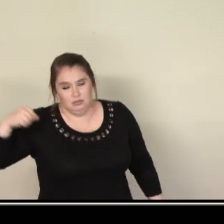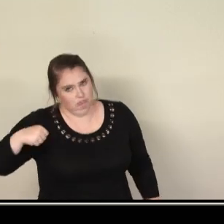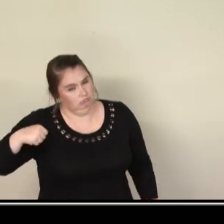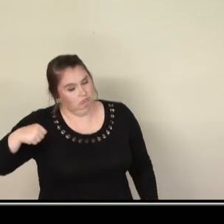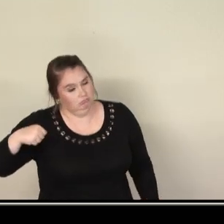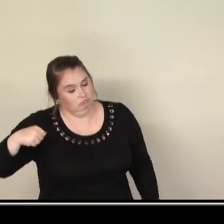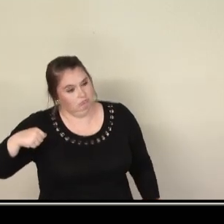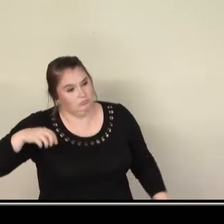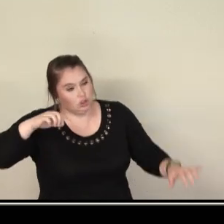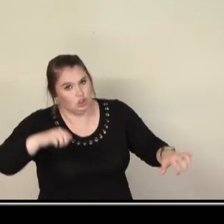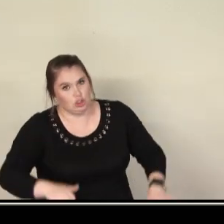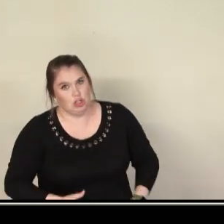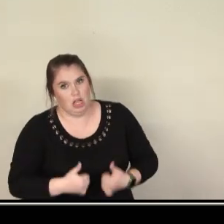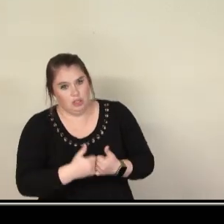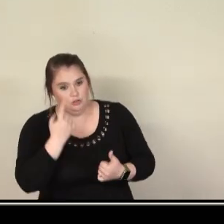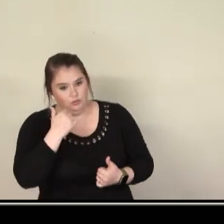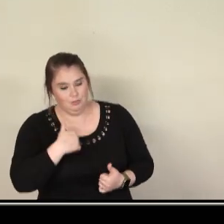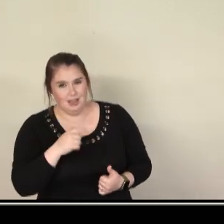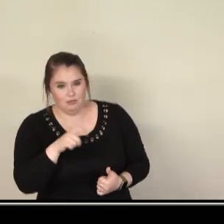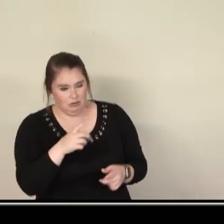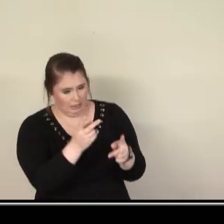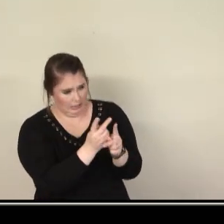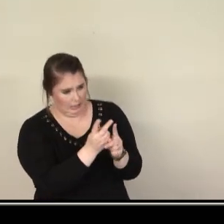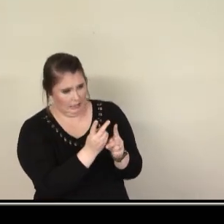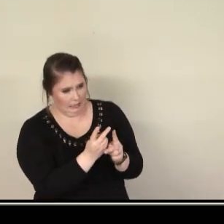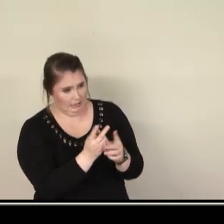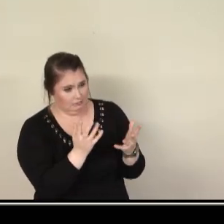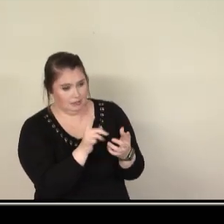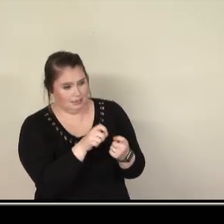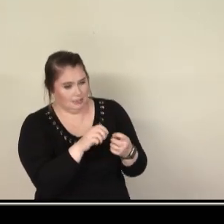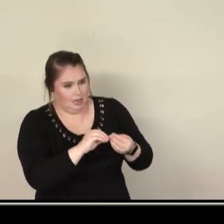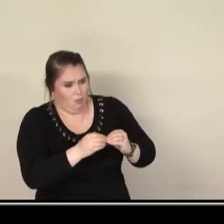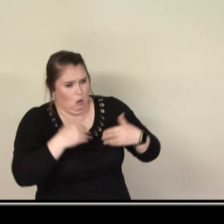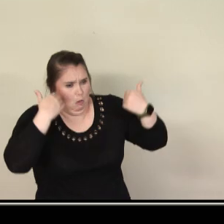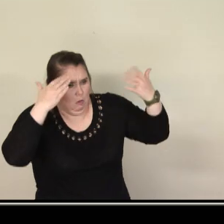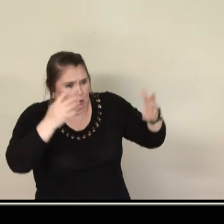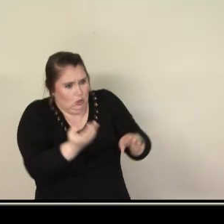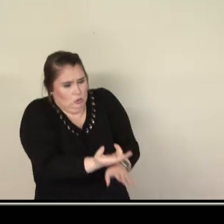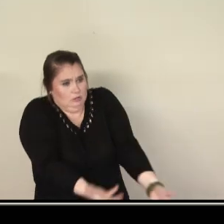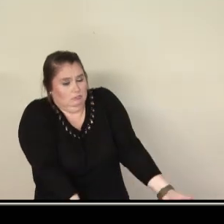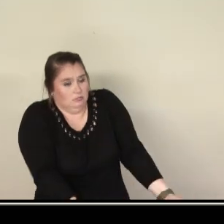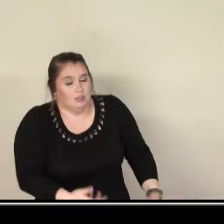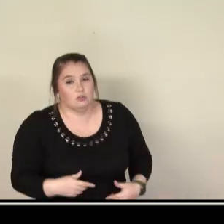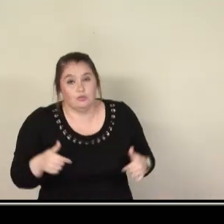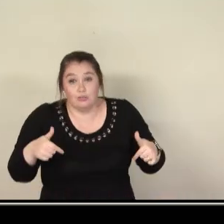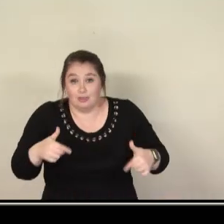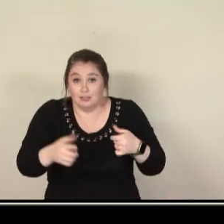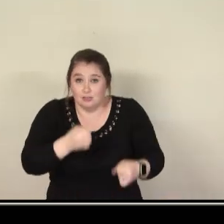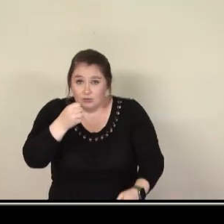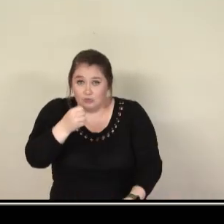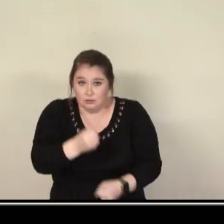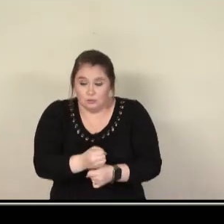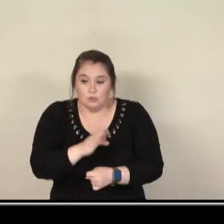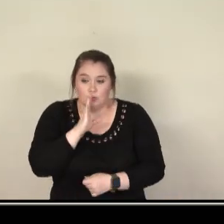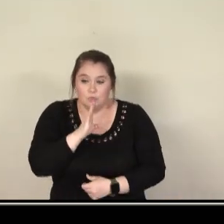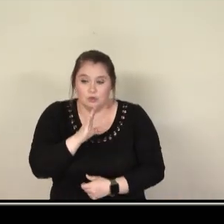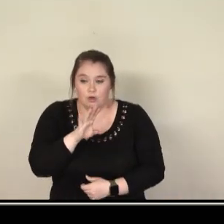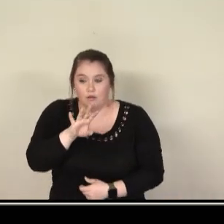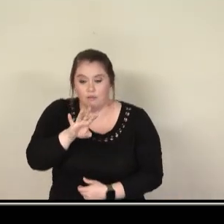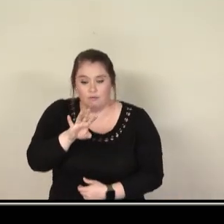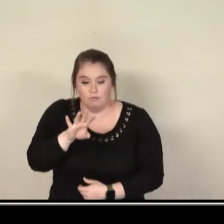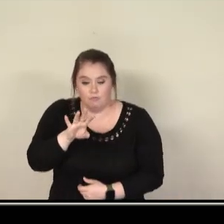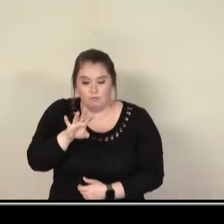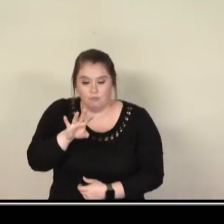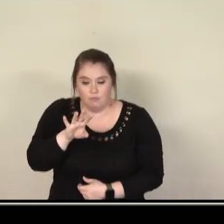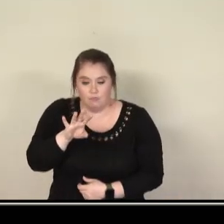on trying to calculate some of these. So it's going up this year, it's going up again next year. For this year, that should generate about $4.2